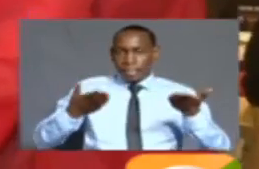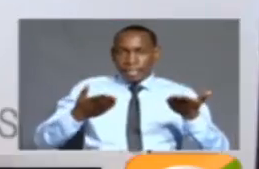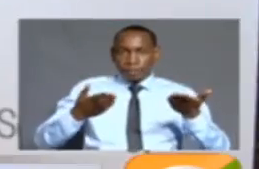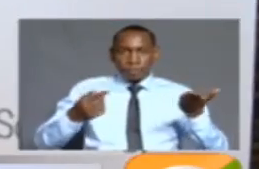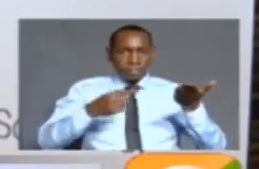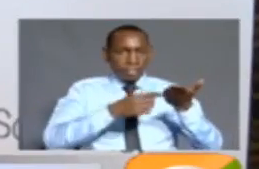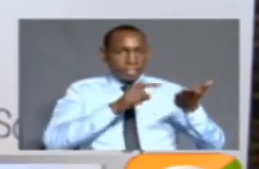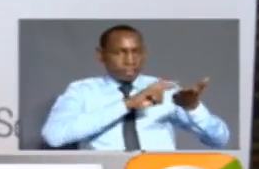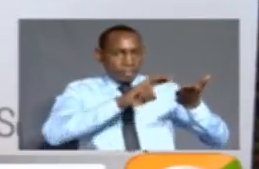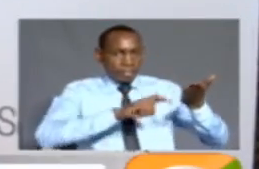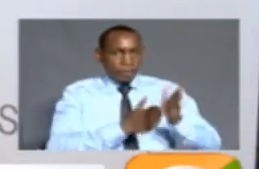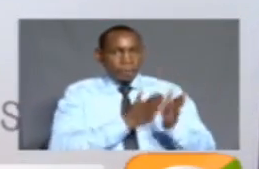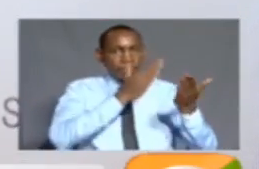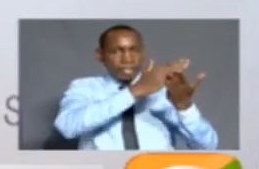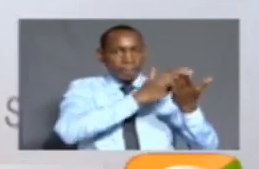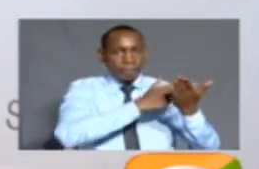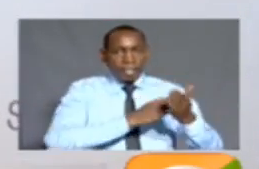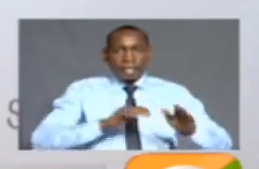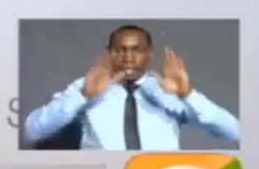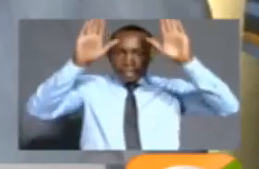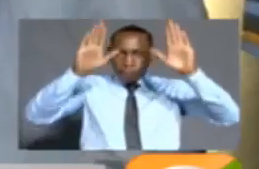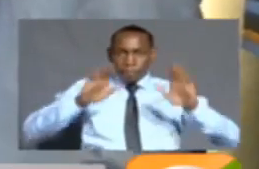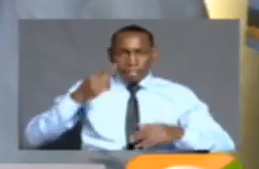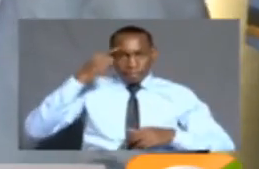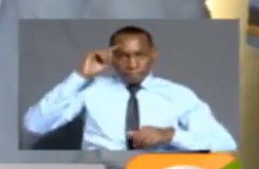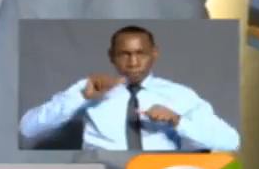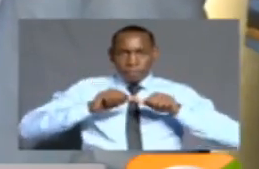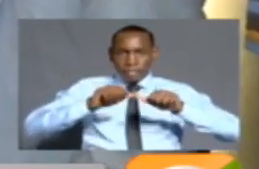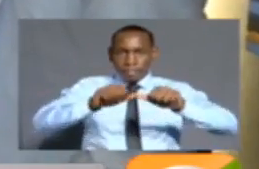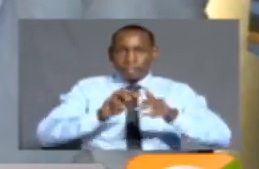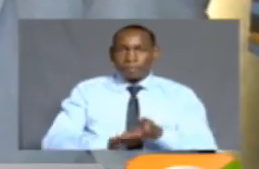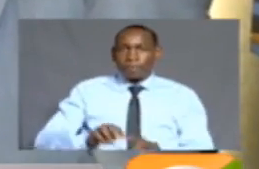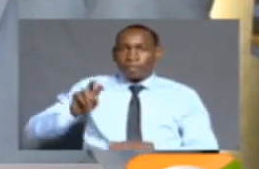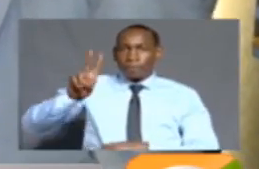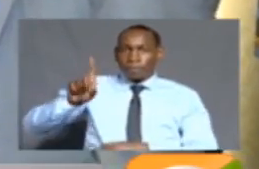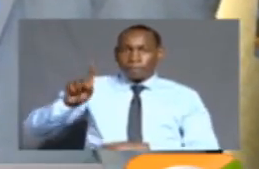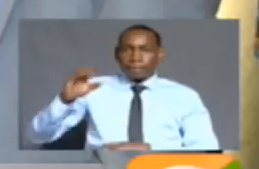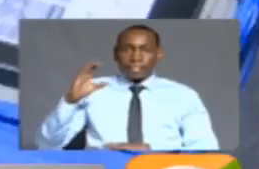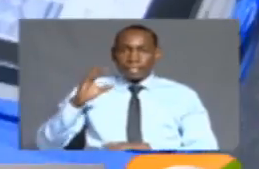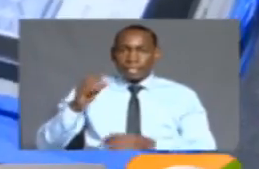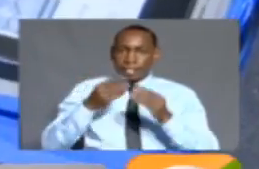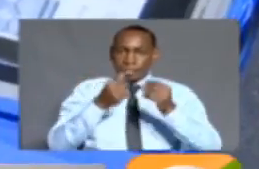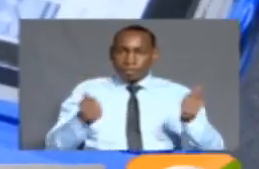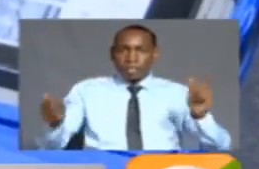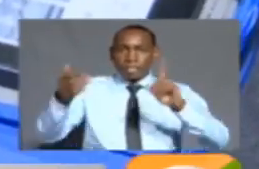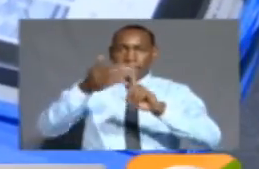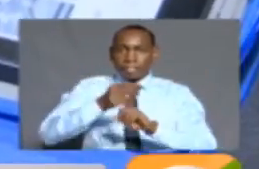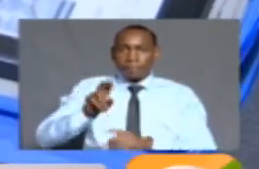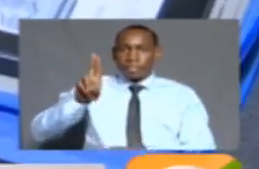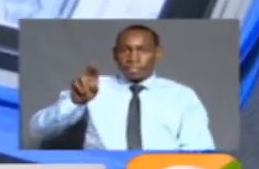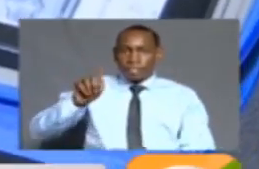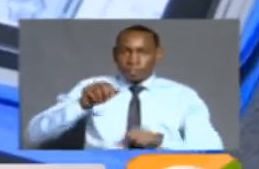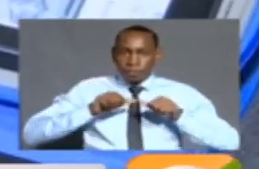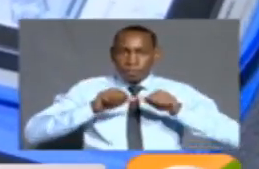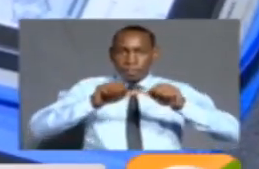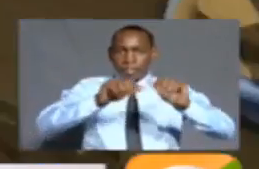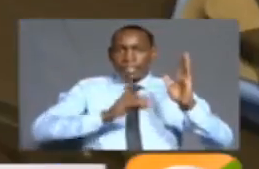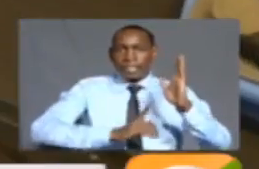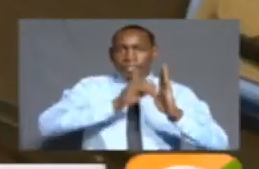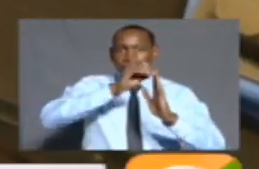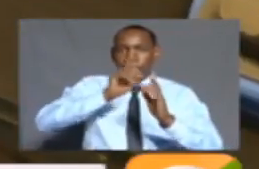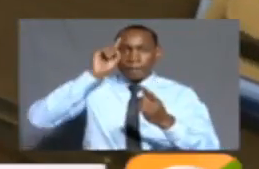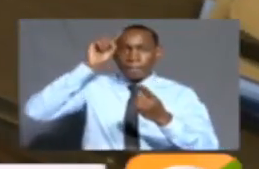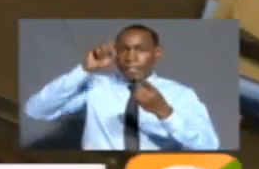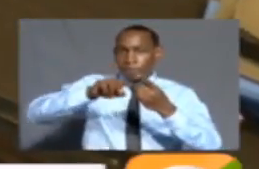reading and content are key to sustainability. It's a 21st century solution for achieving the UN's Sustainable